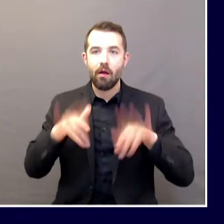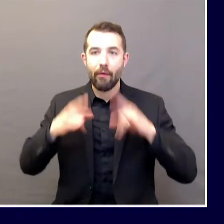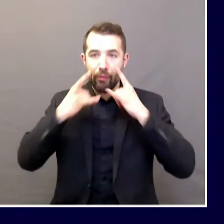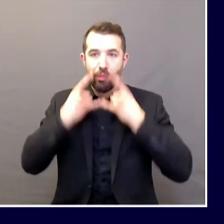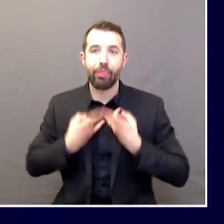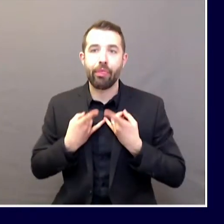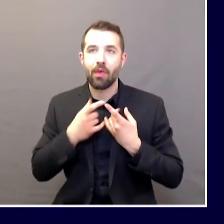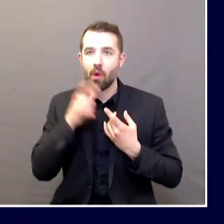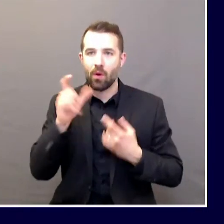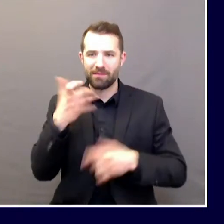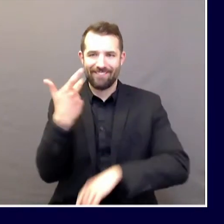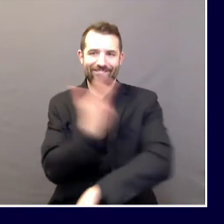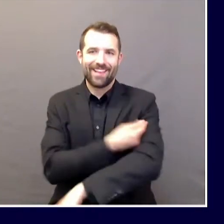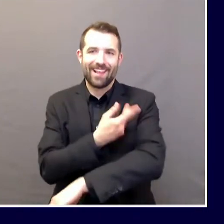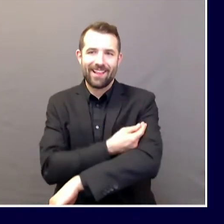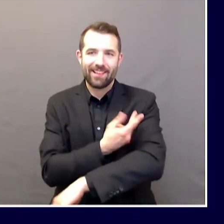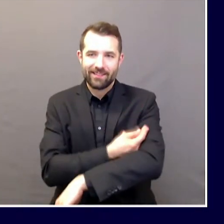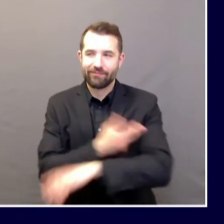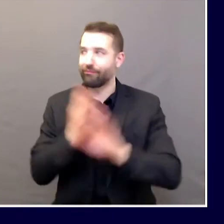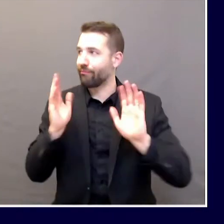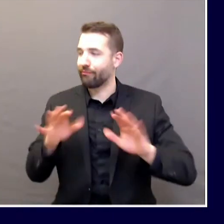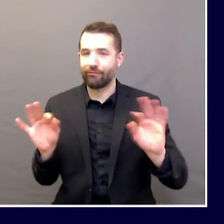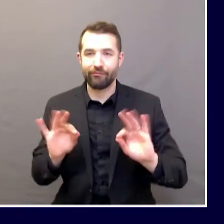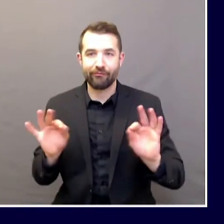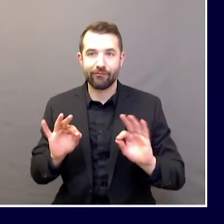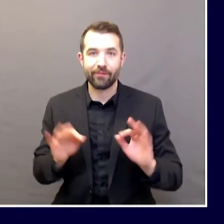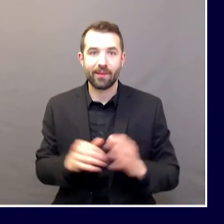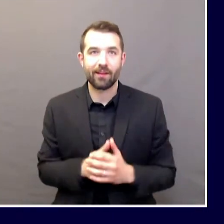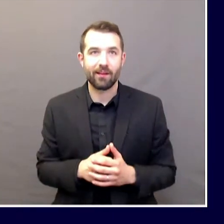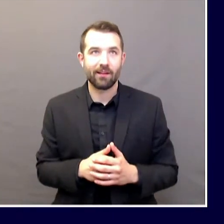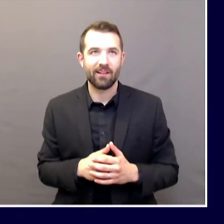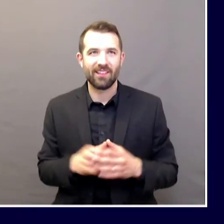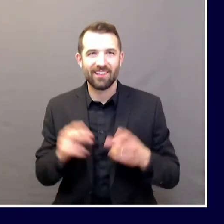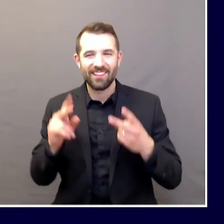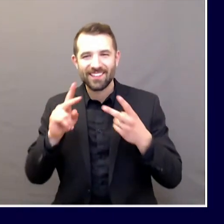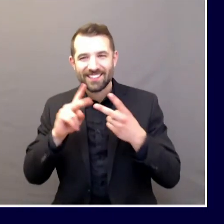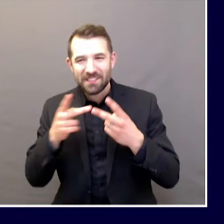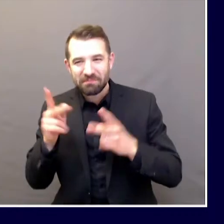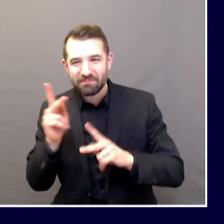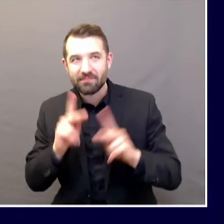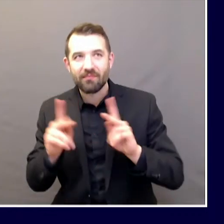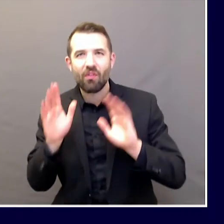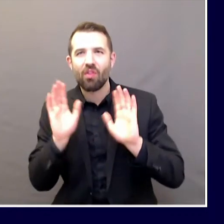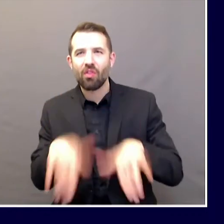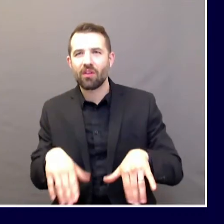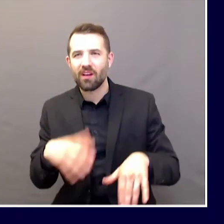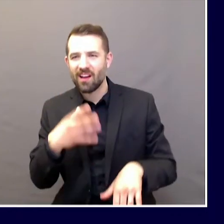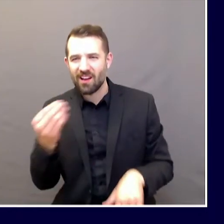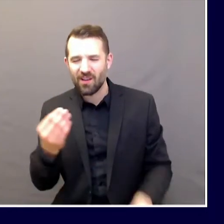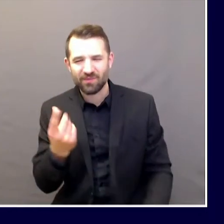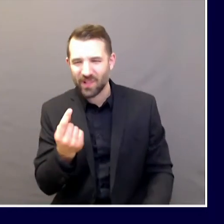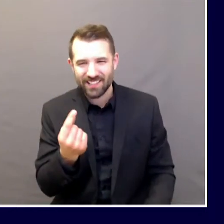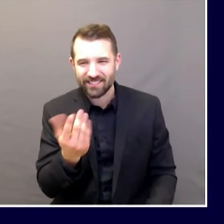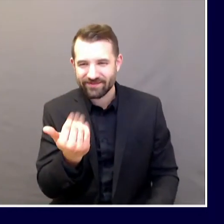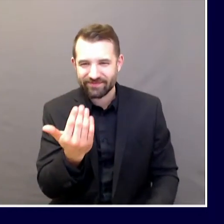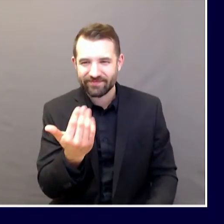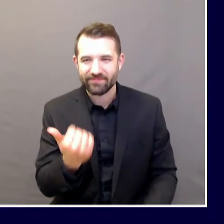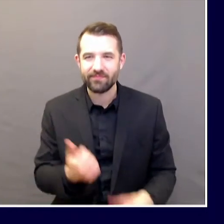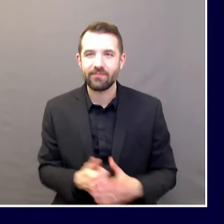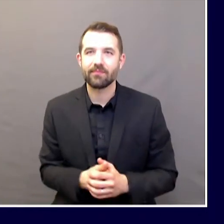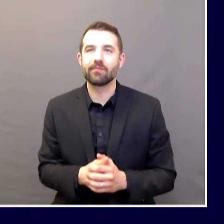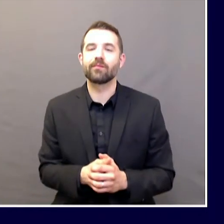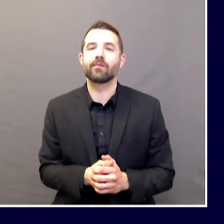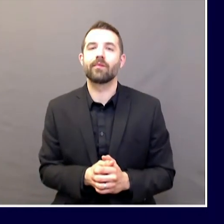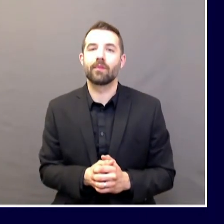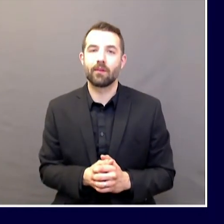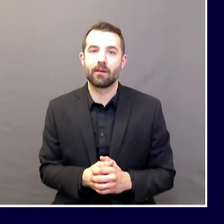Jackie, could you repeat the latter half of your question? You said, are people letting their guard down, and then what? Are people letting their guard down and, more willing to